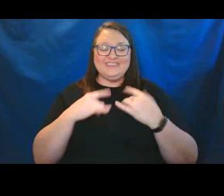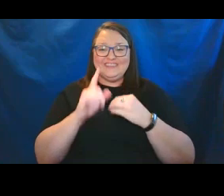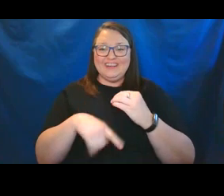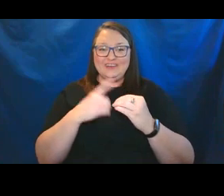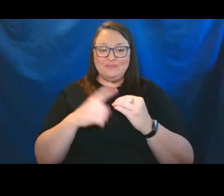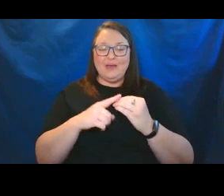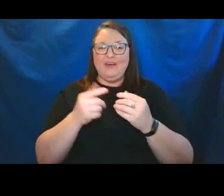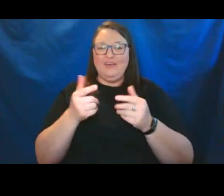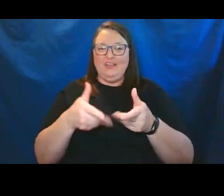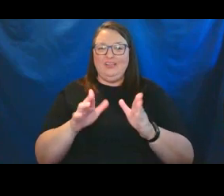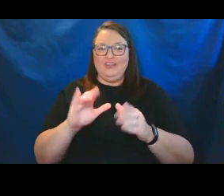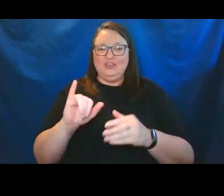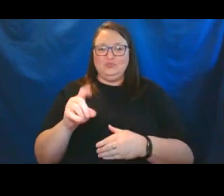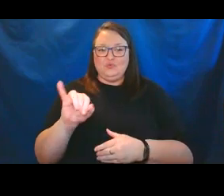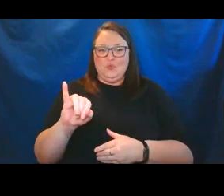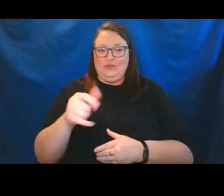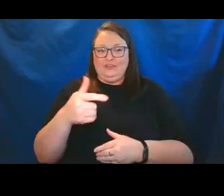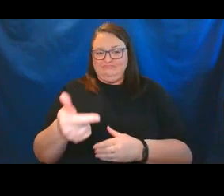this.